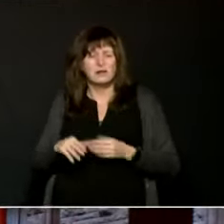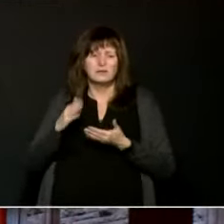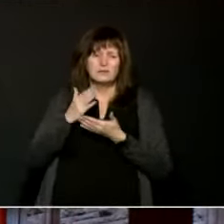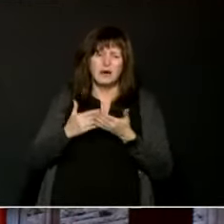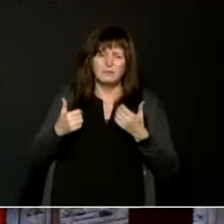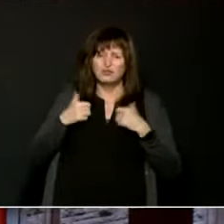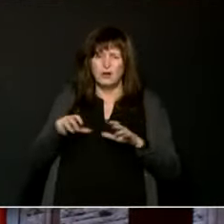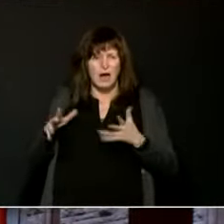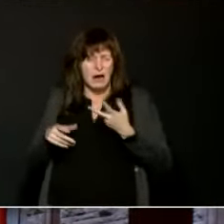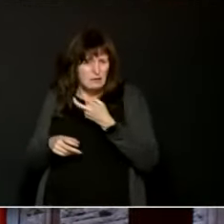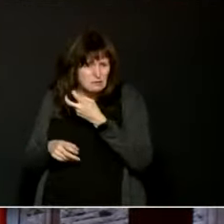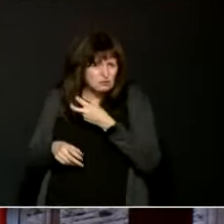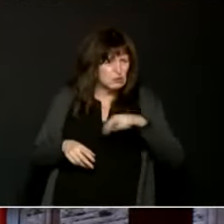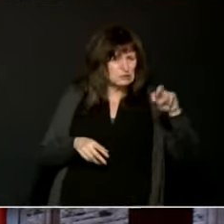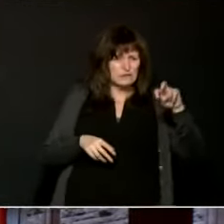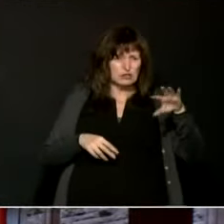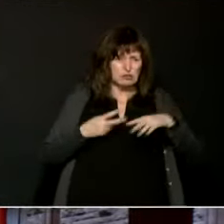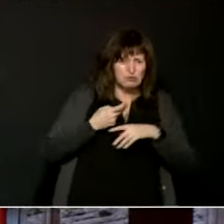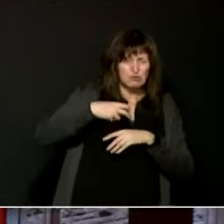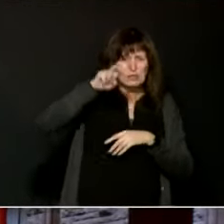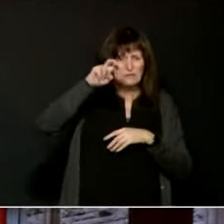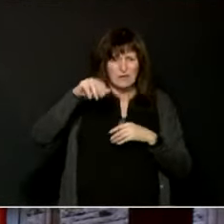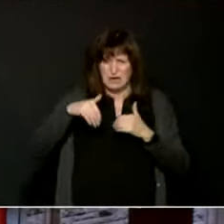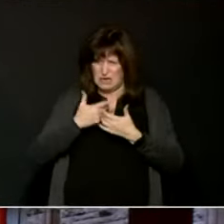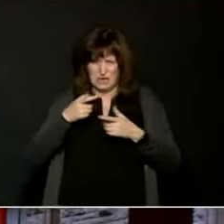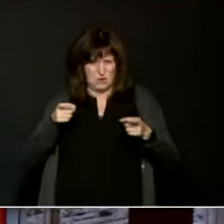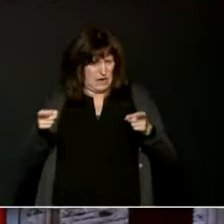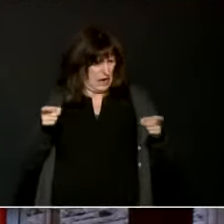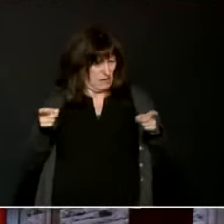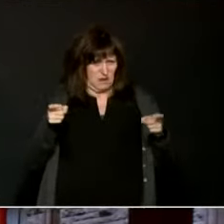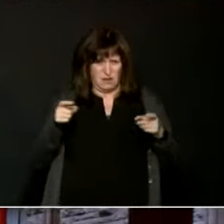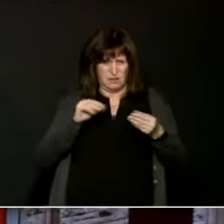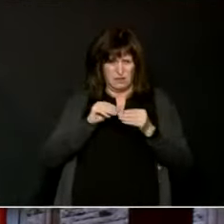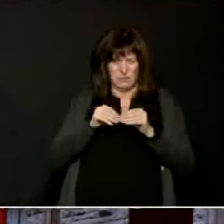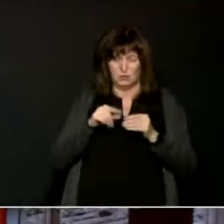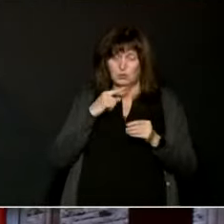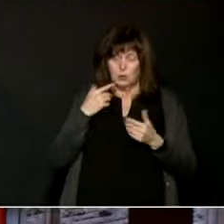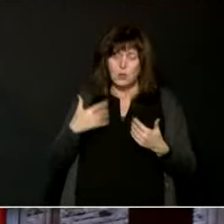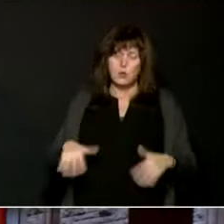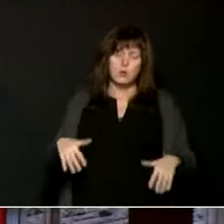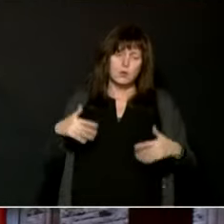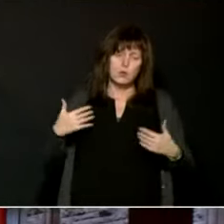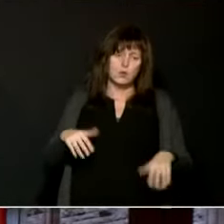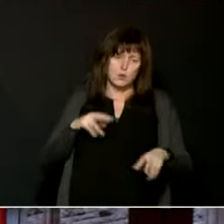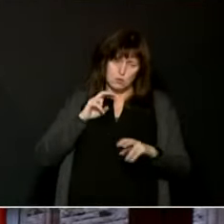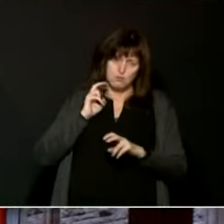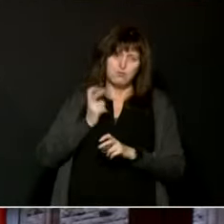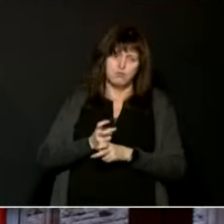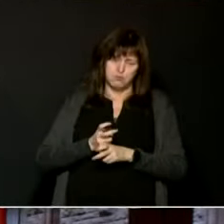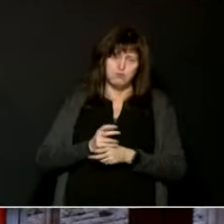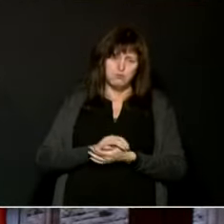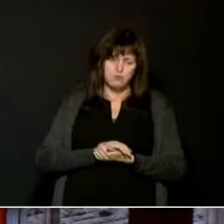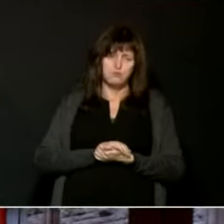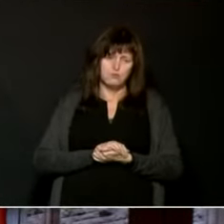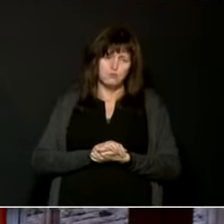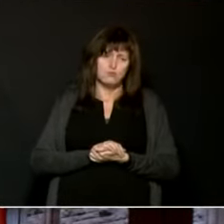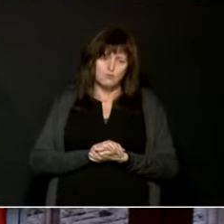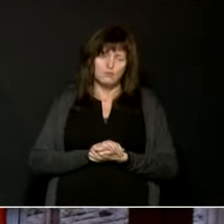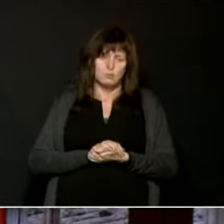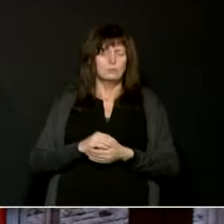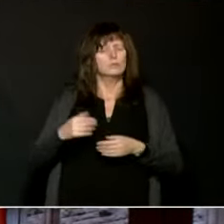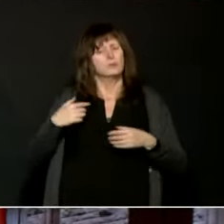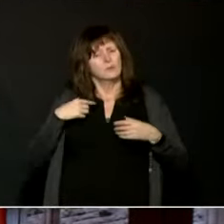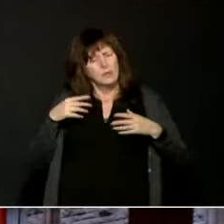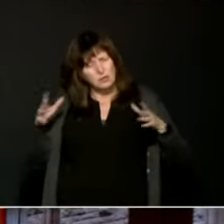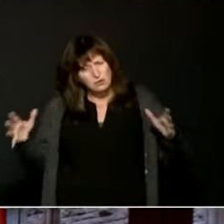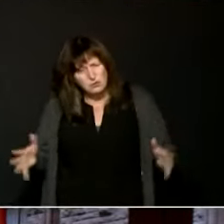that load in there. The idea we're trying to say is, not the idea, what we're pushing hard is that by doing what you need to